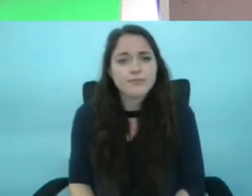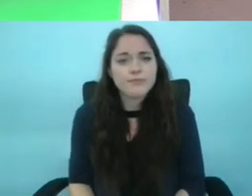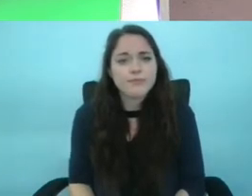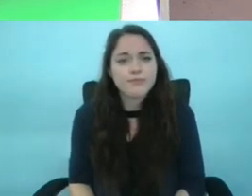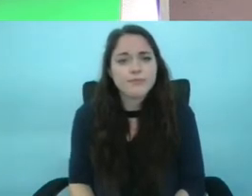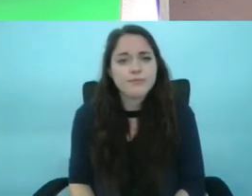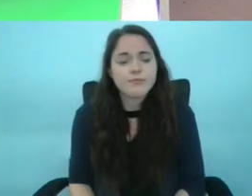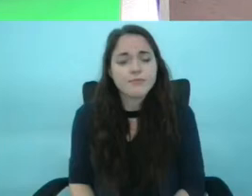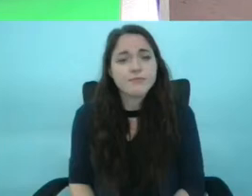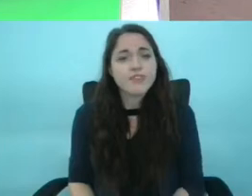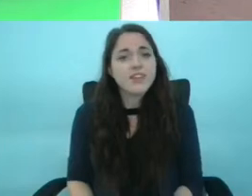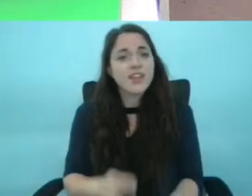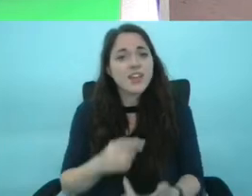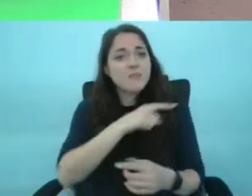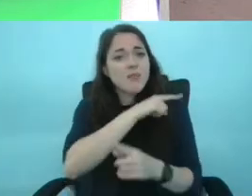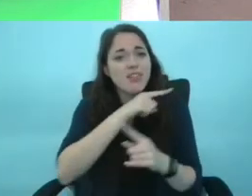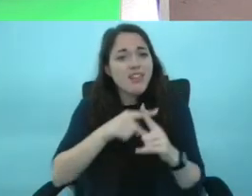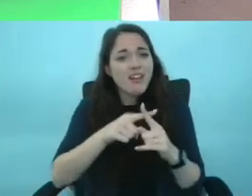commitment to help one another.